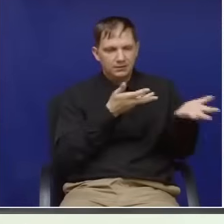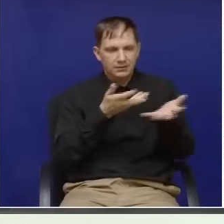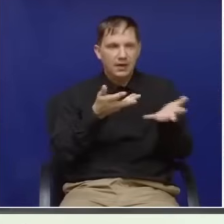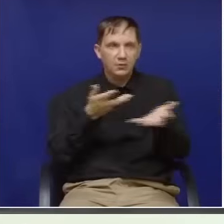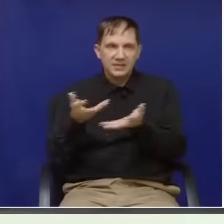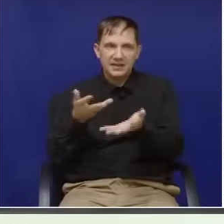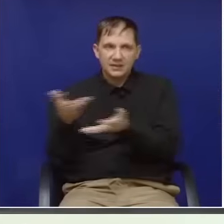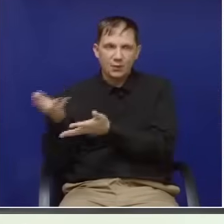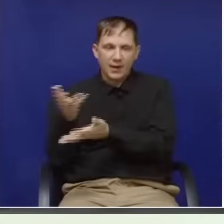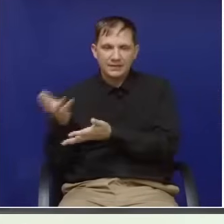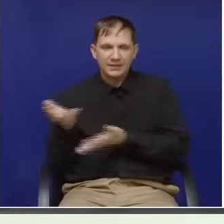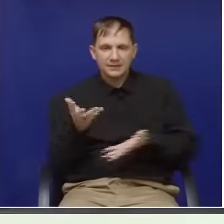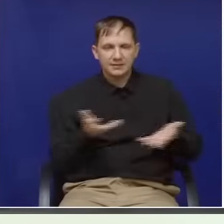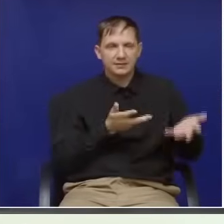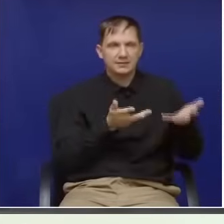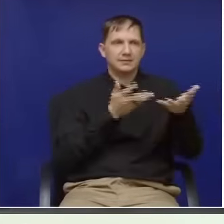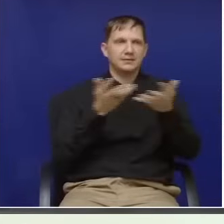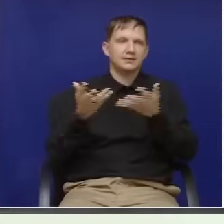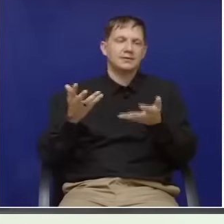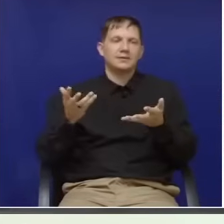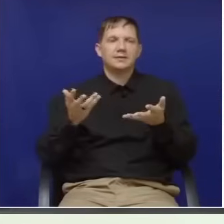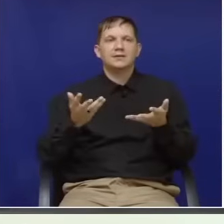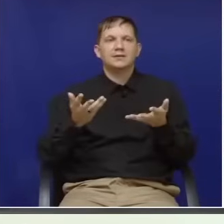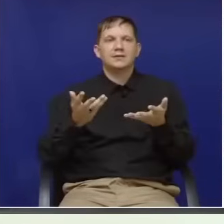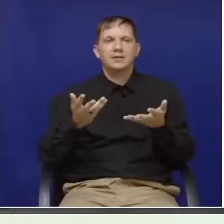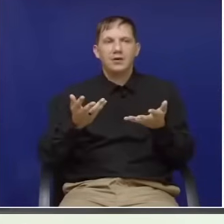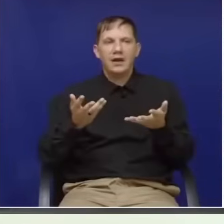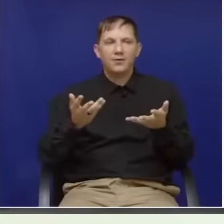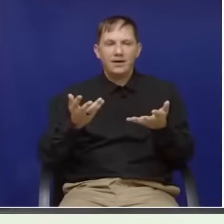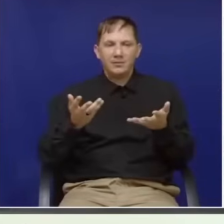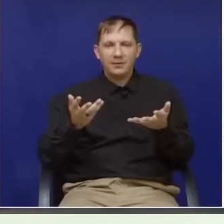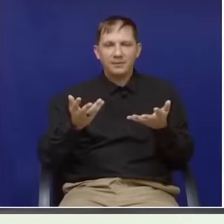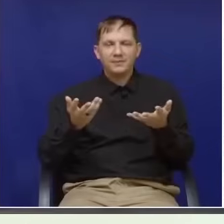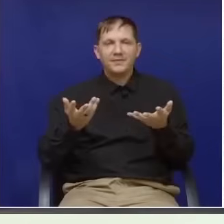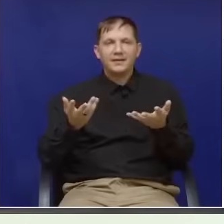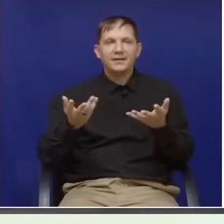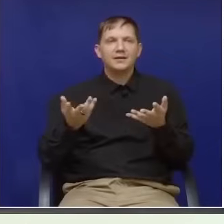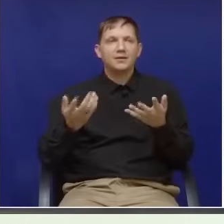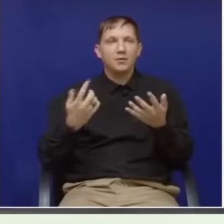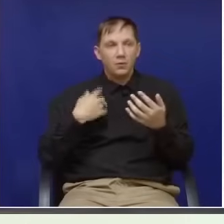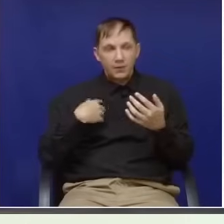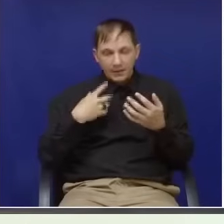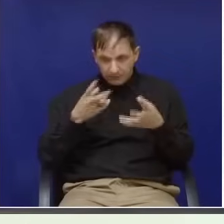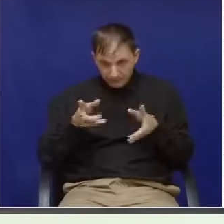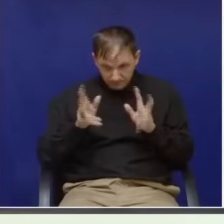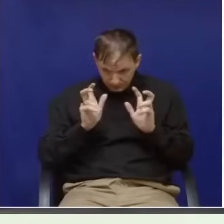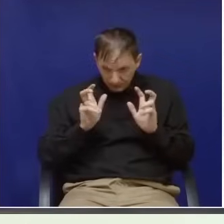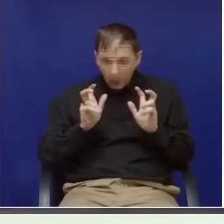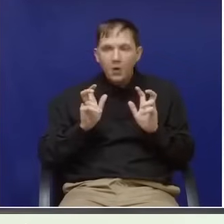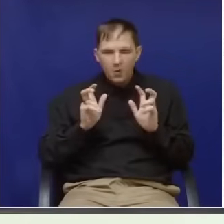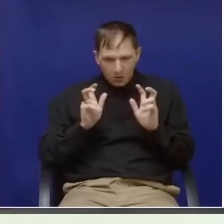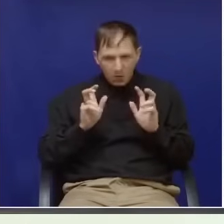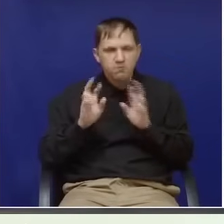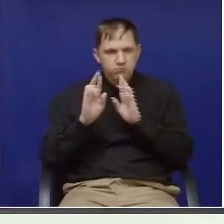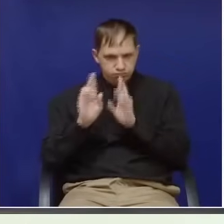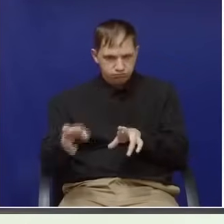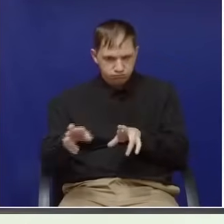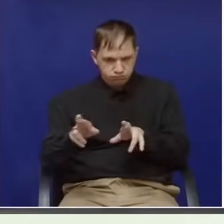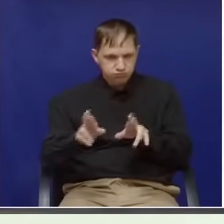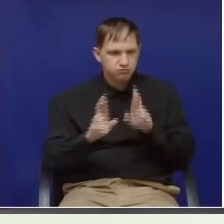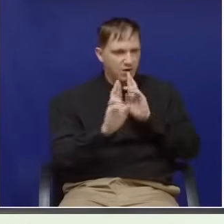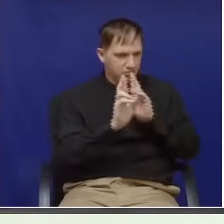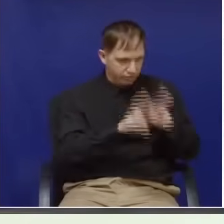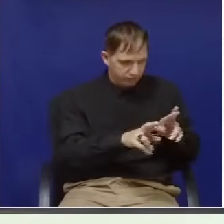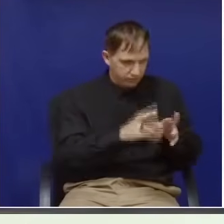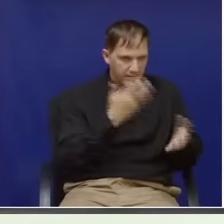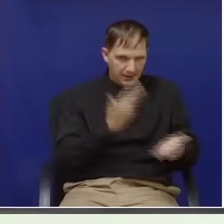organizational structure of SAPS will be able to respond to the challenges of the day. With regard to the issue